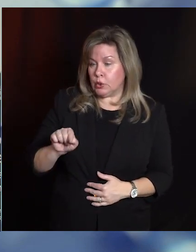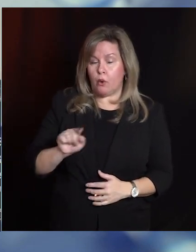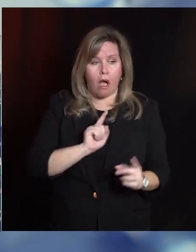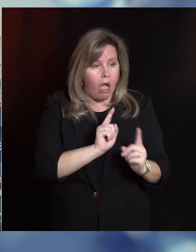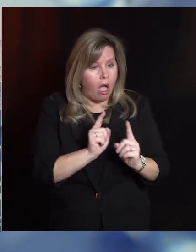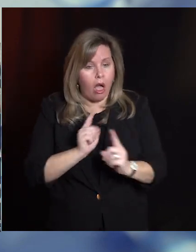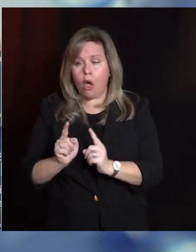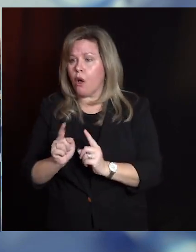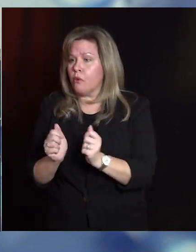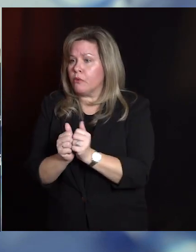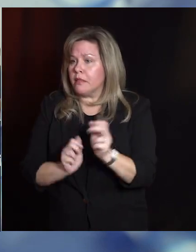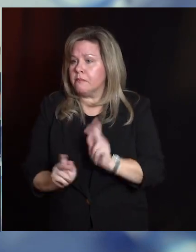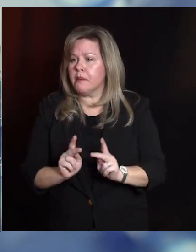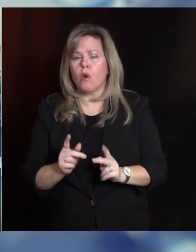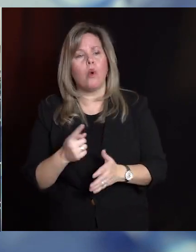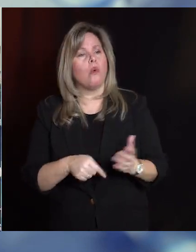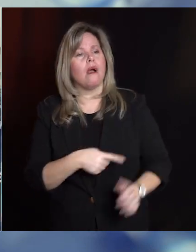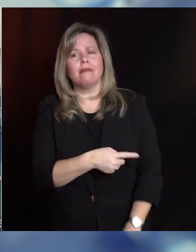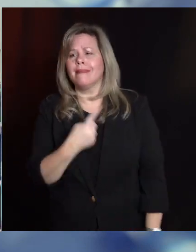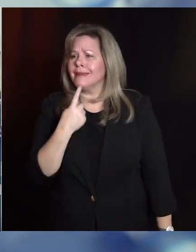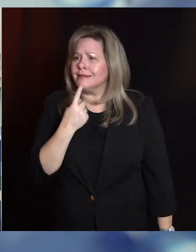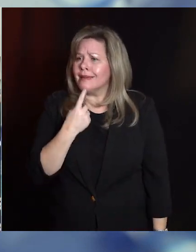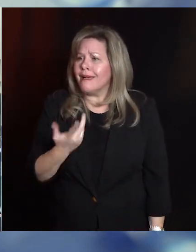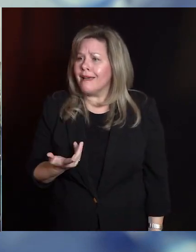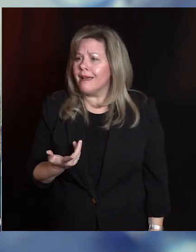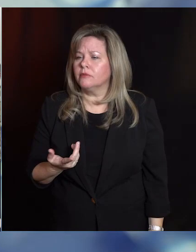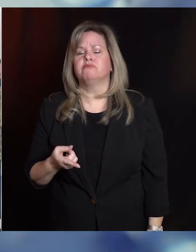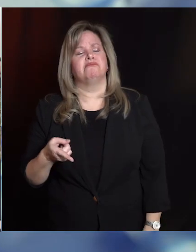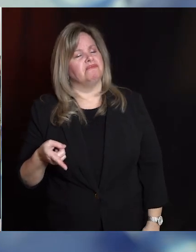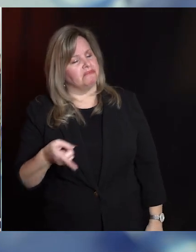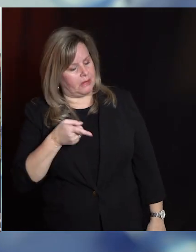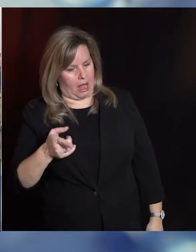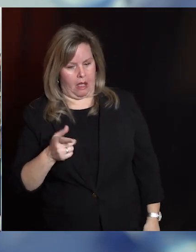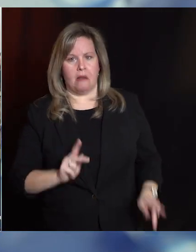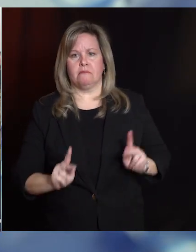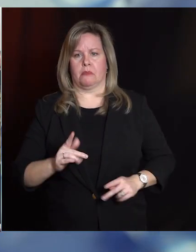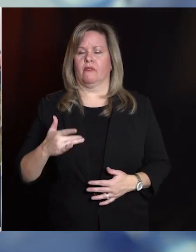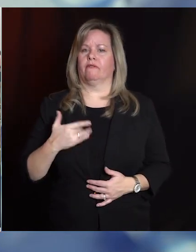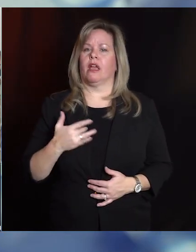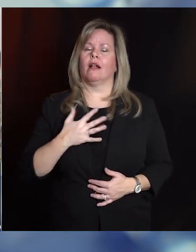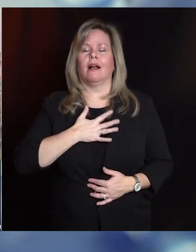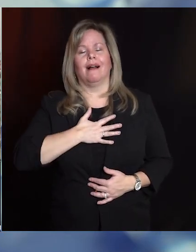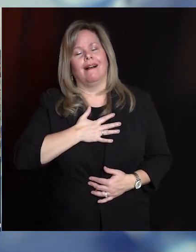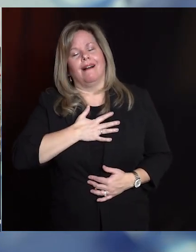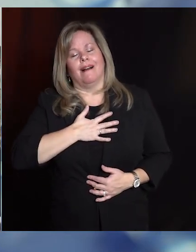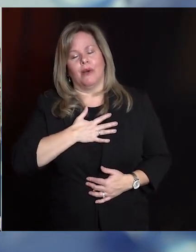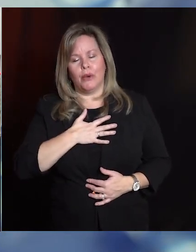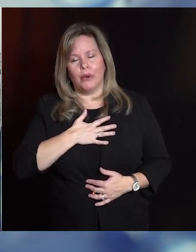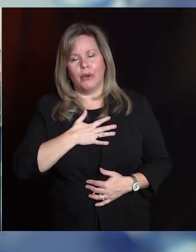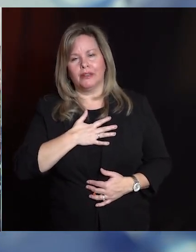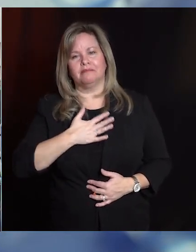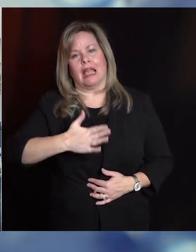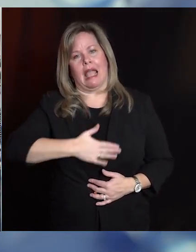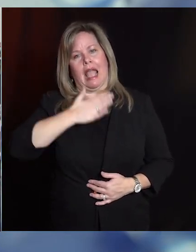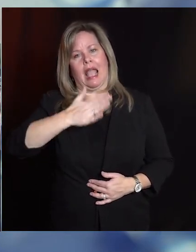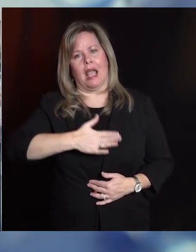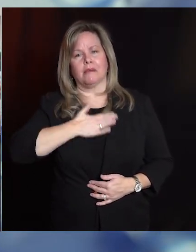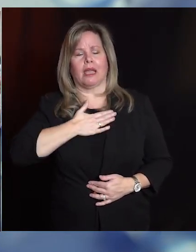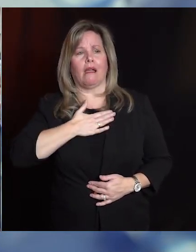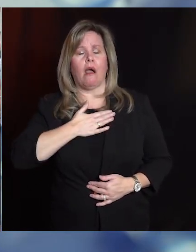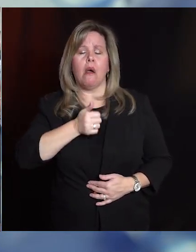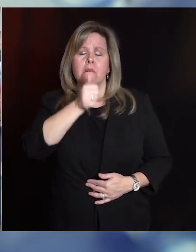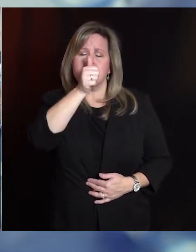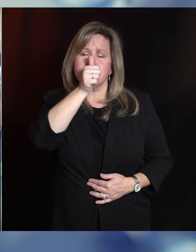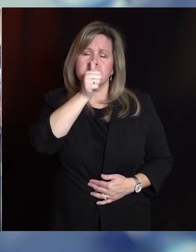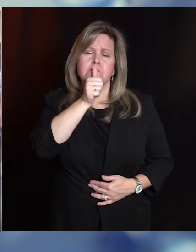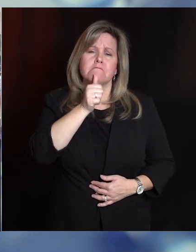just happy. You know, I mean, we've been through a lot. It's been a hard year, and to see people feeling the relief